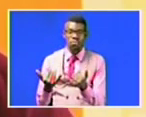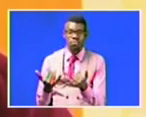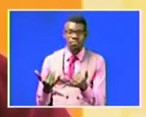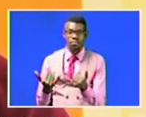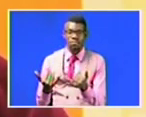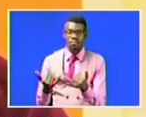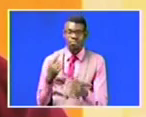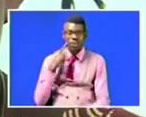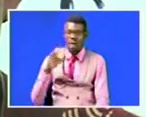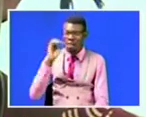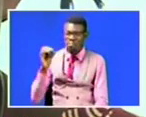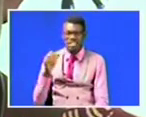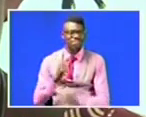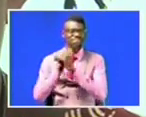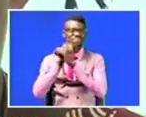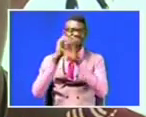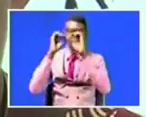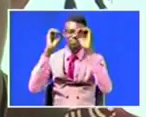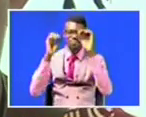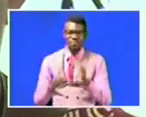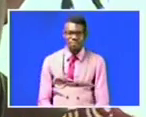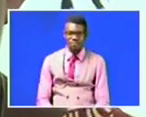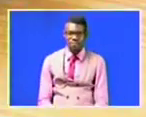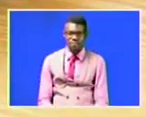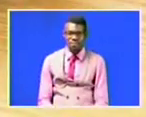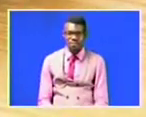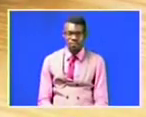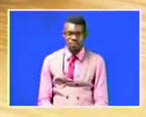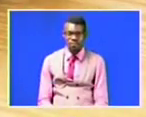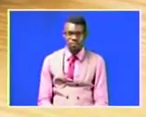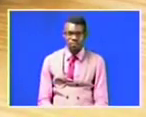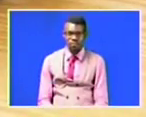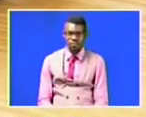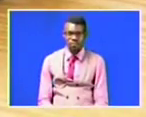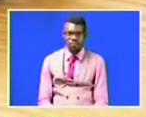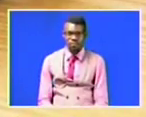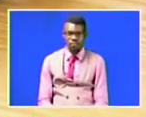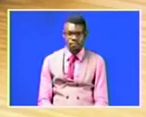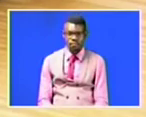It is not 100%.